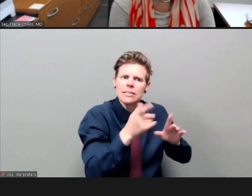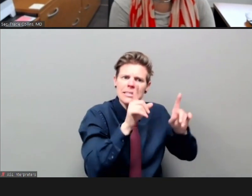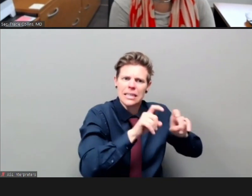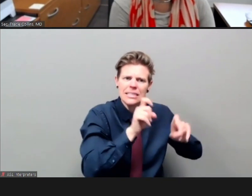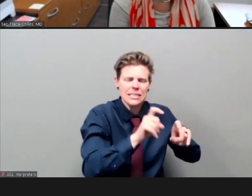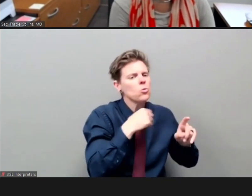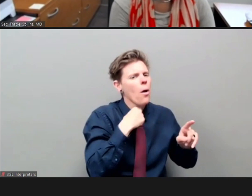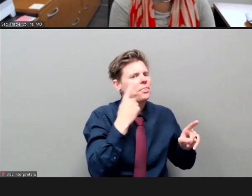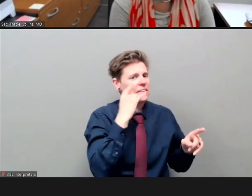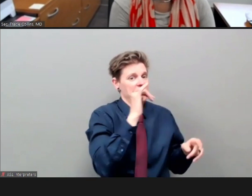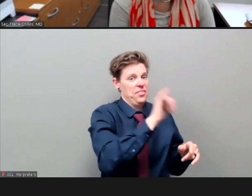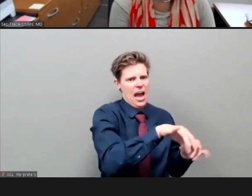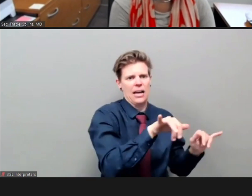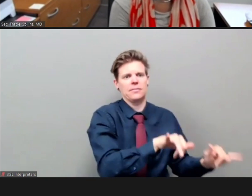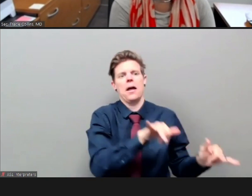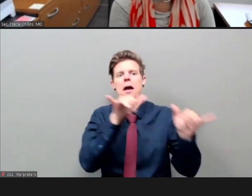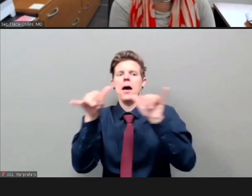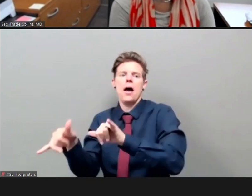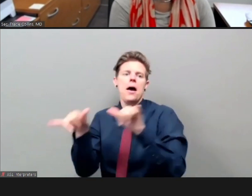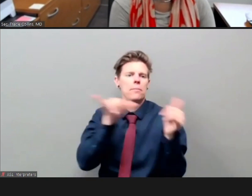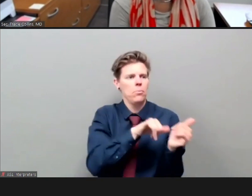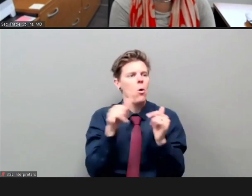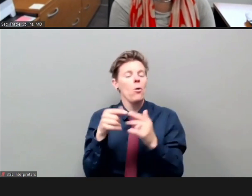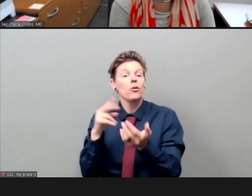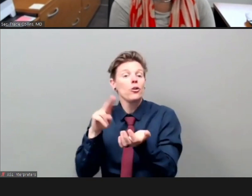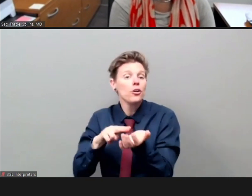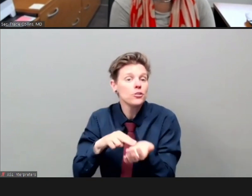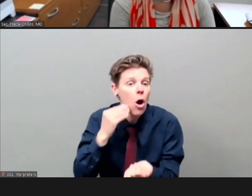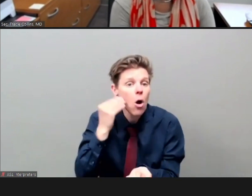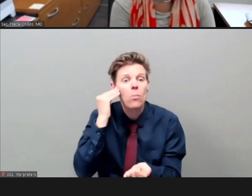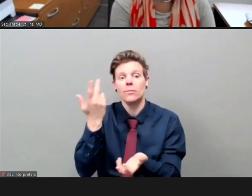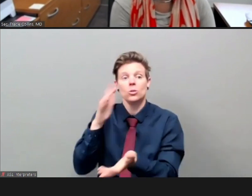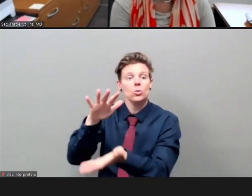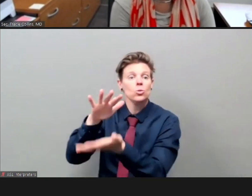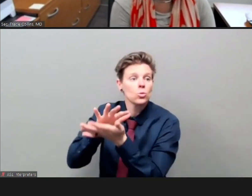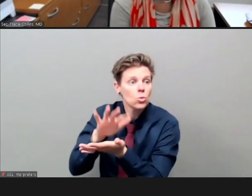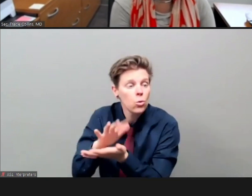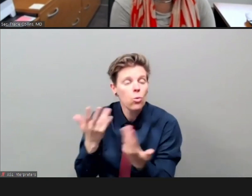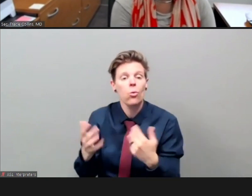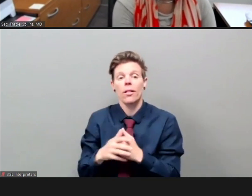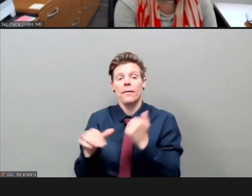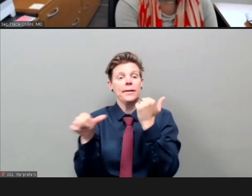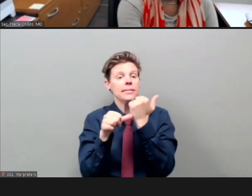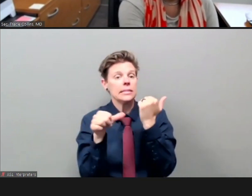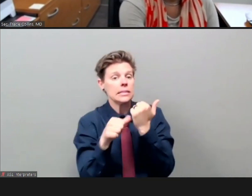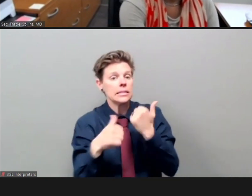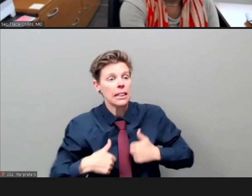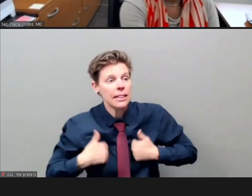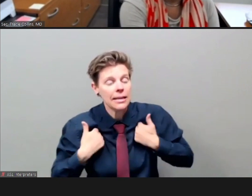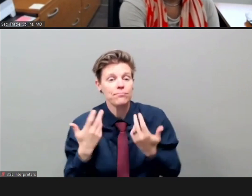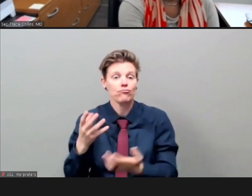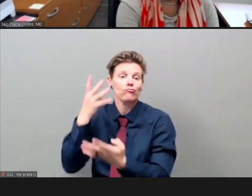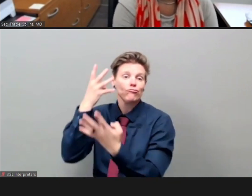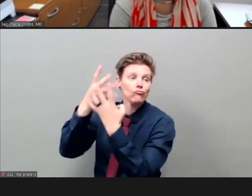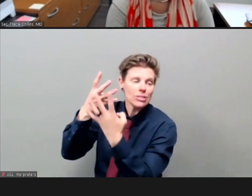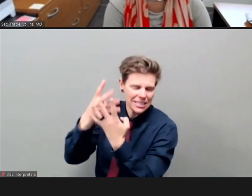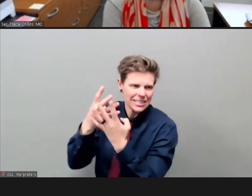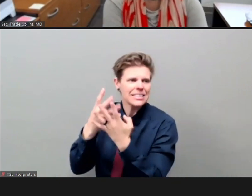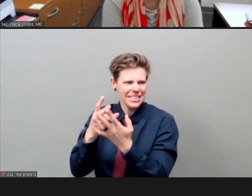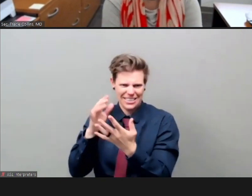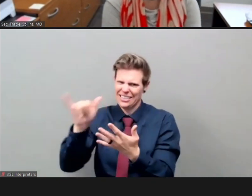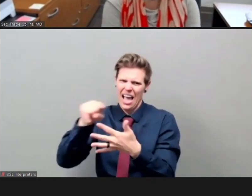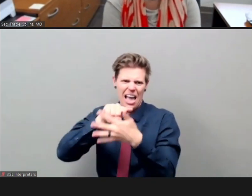living situations like nursing facilities, assisted living, prisons, it's a different set of dynamics. But